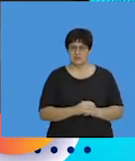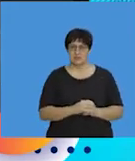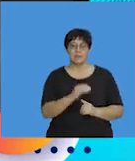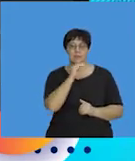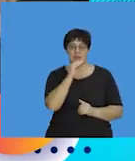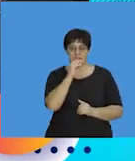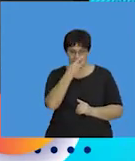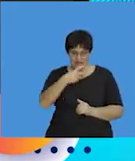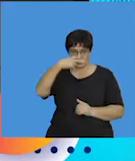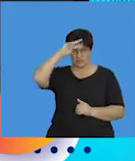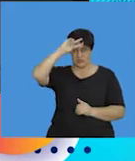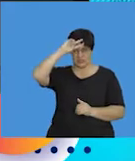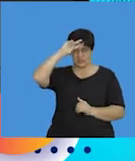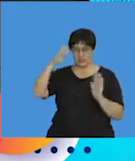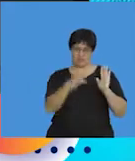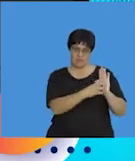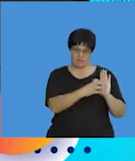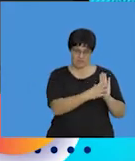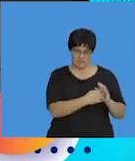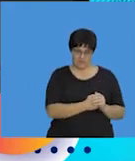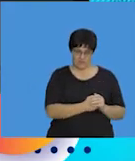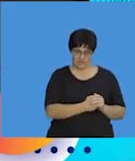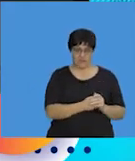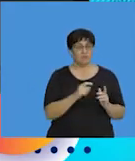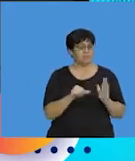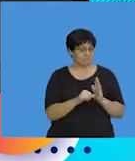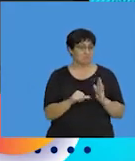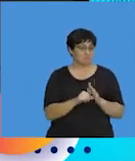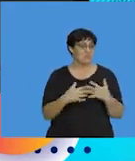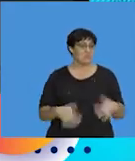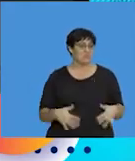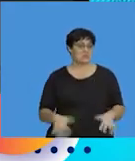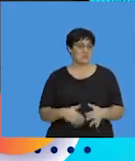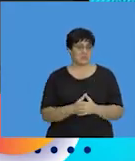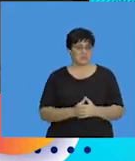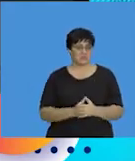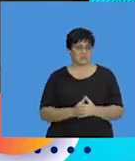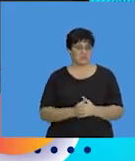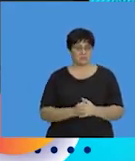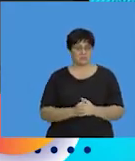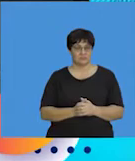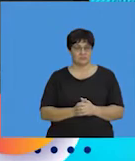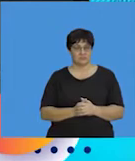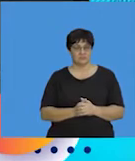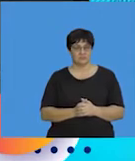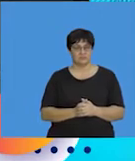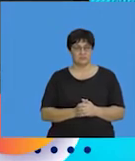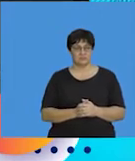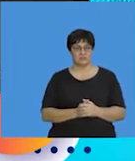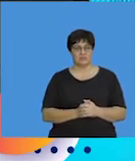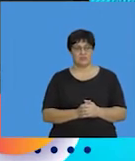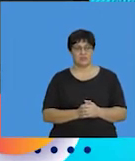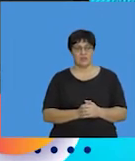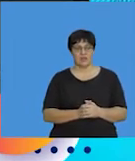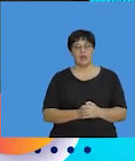of motion. It means interpret the graph. Very important. They want to know